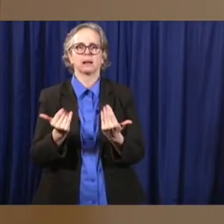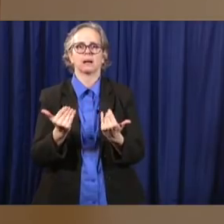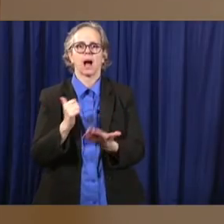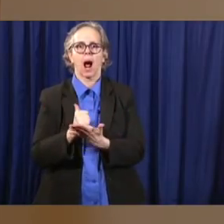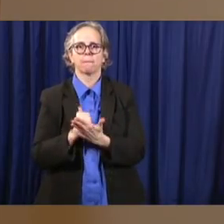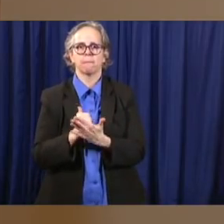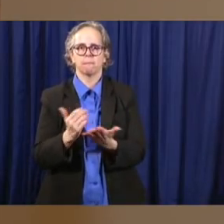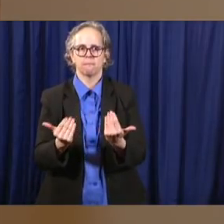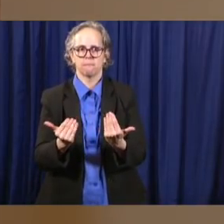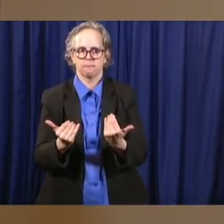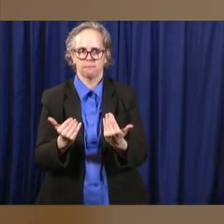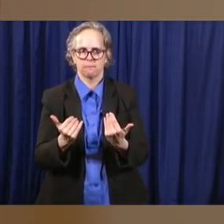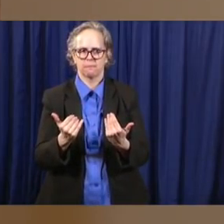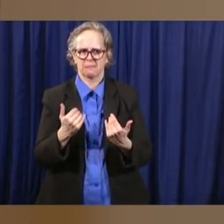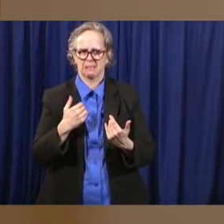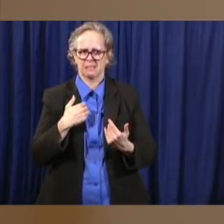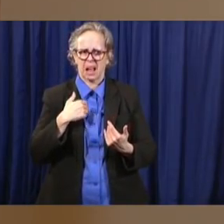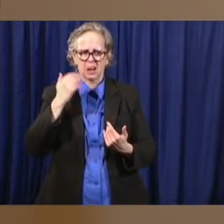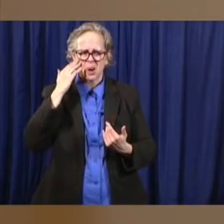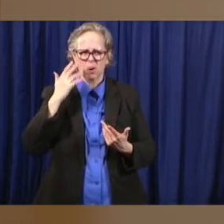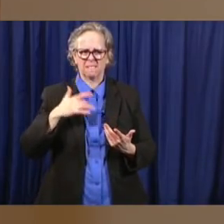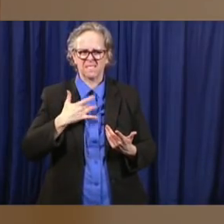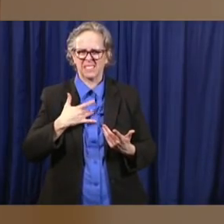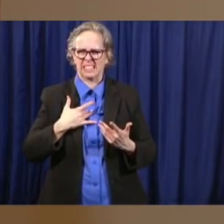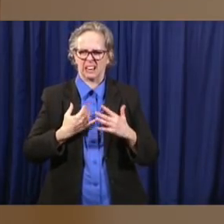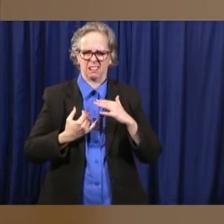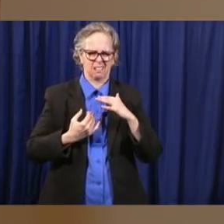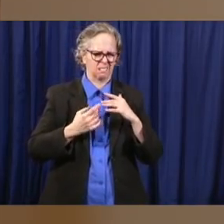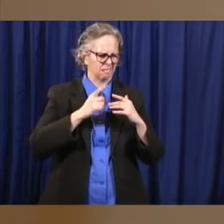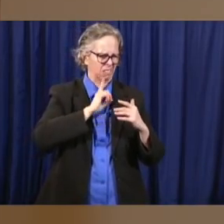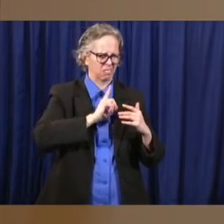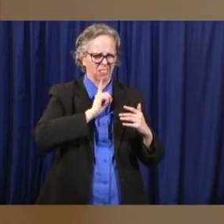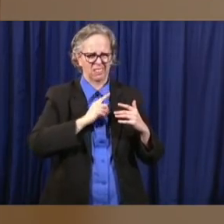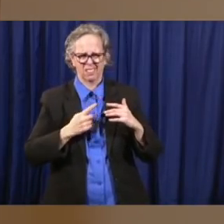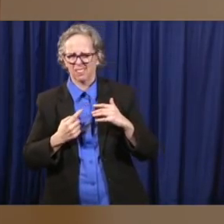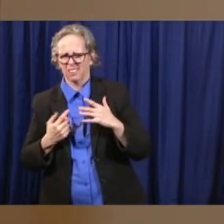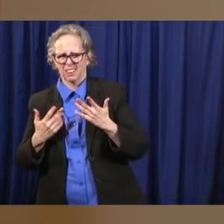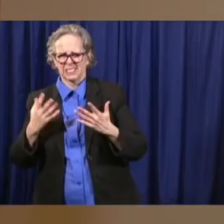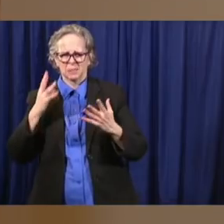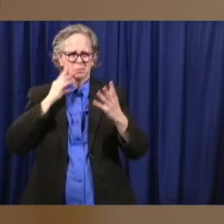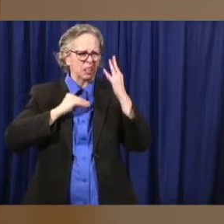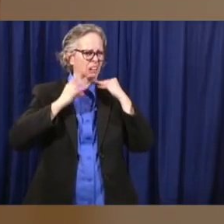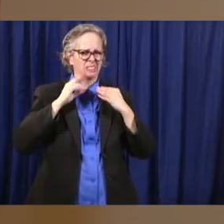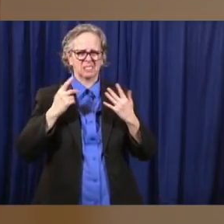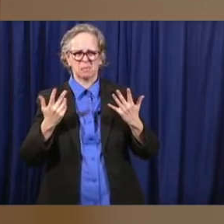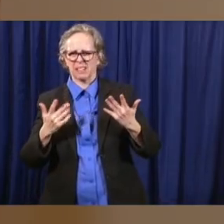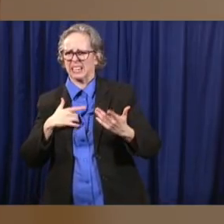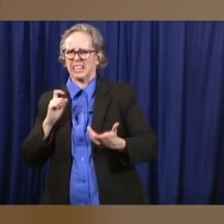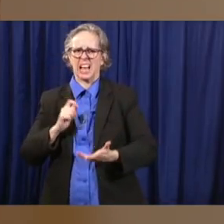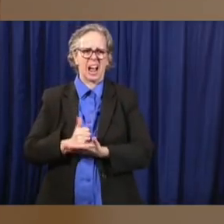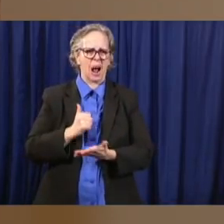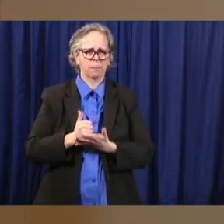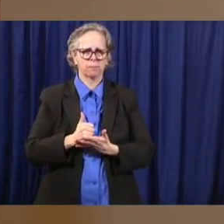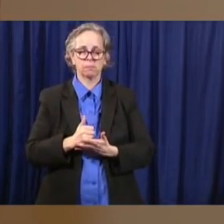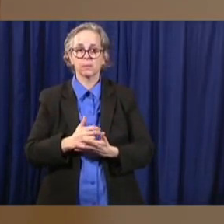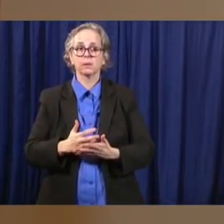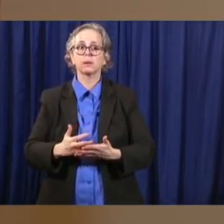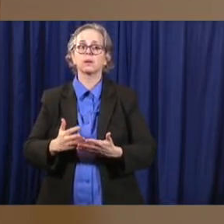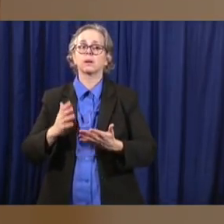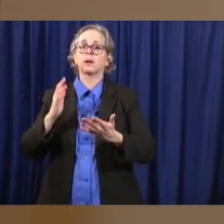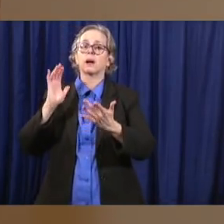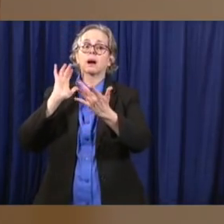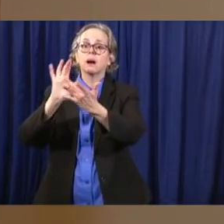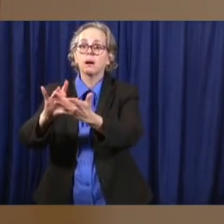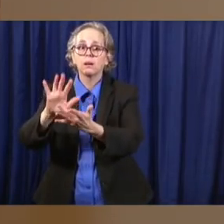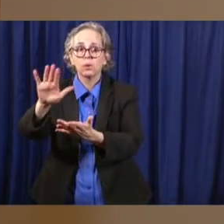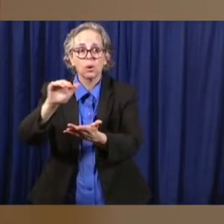isolated, but if you are experiencing something and you need help, reach out to your provider, reach out to one of these resources. We